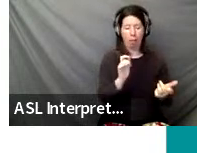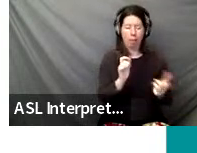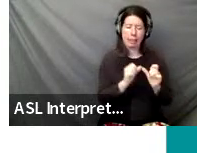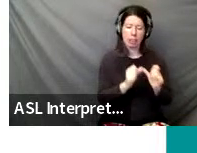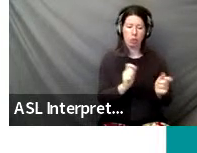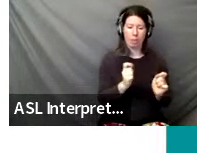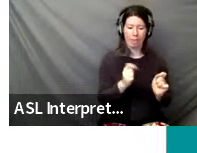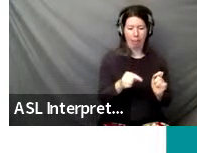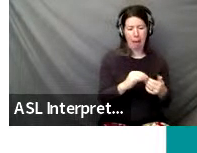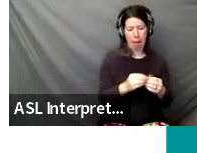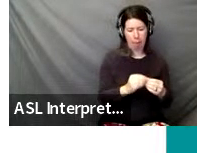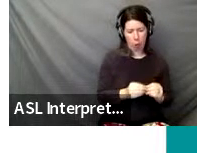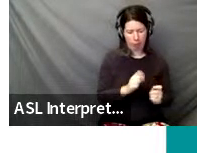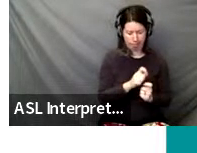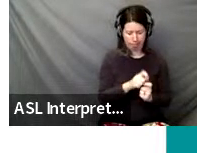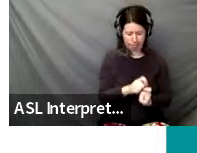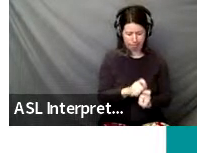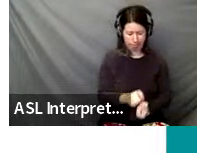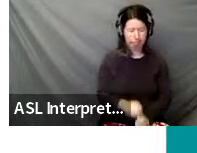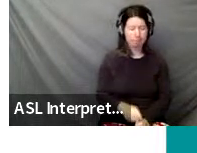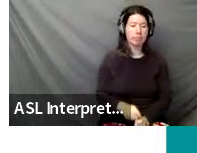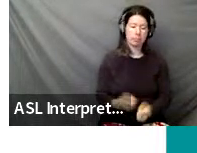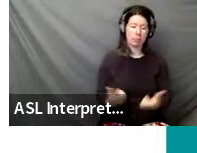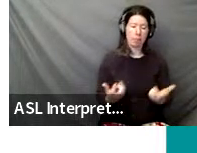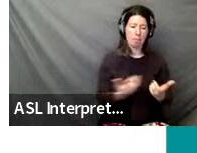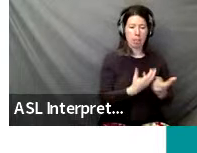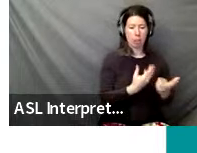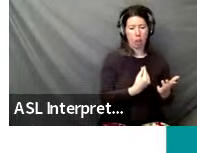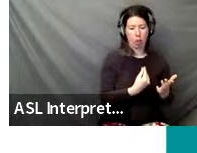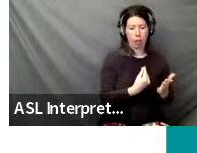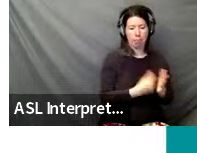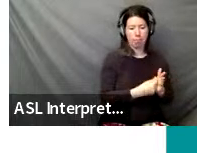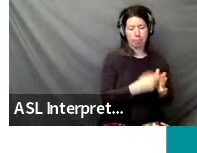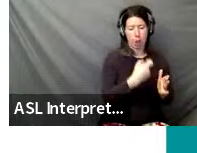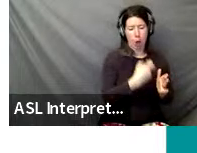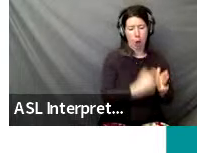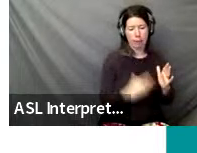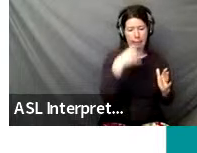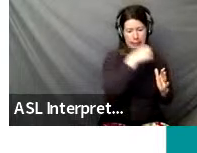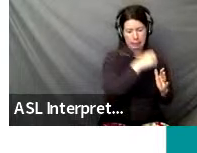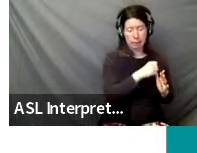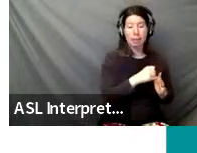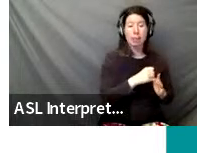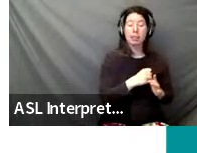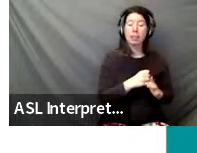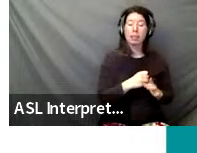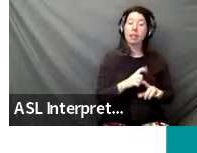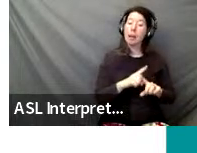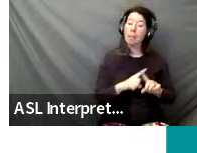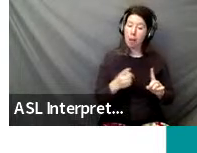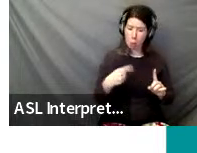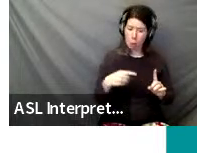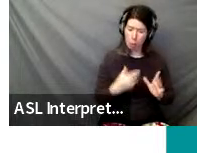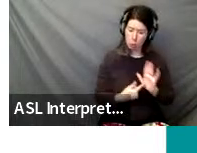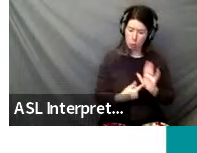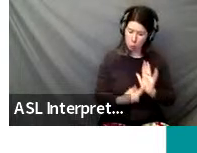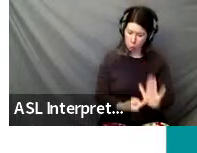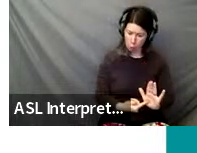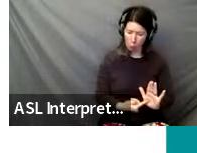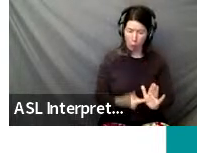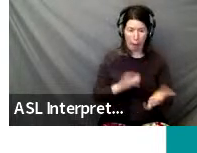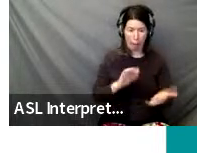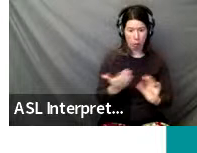as we're refining our cost estimates. But we really wanted to, show from the initial work we've done